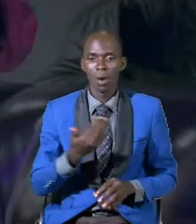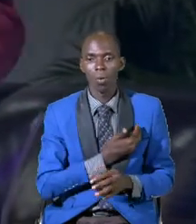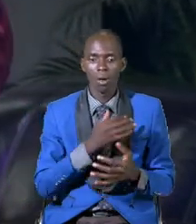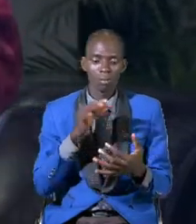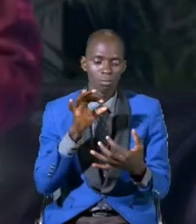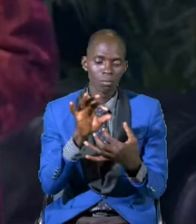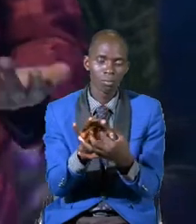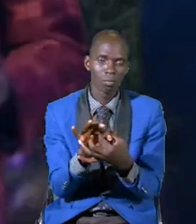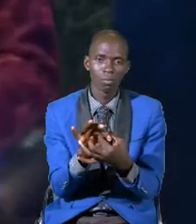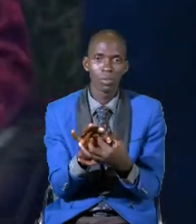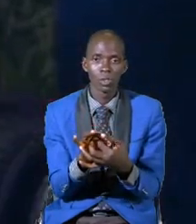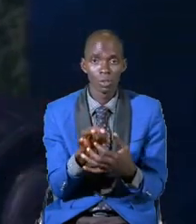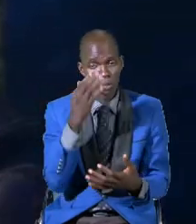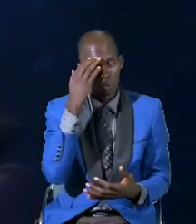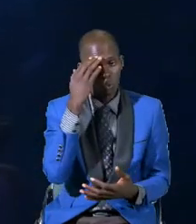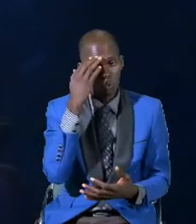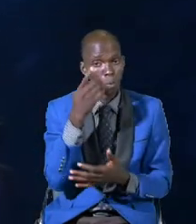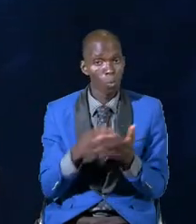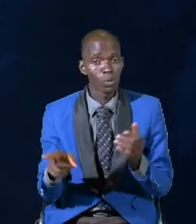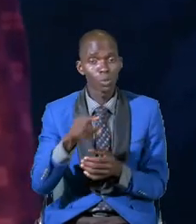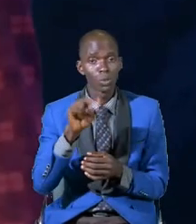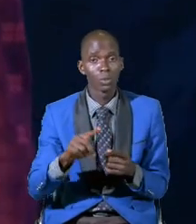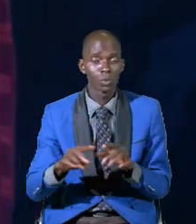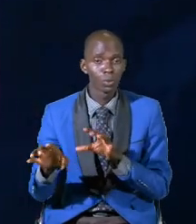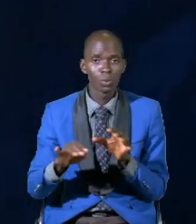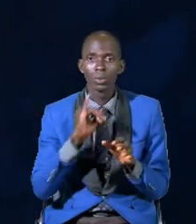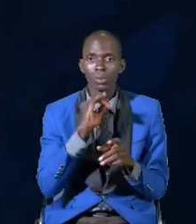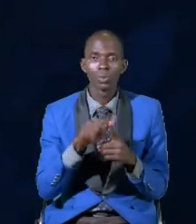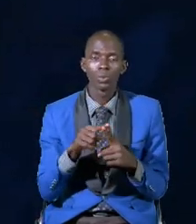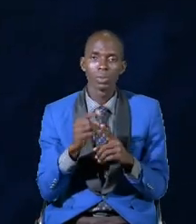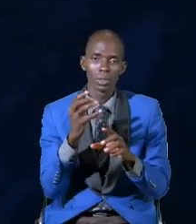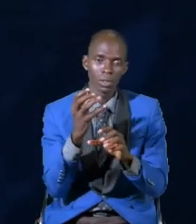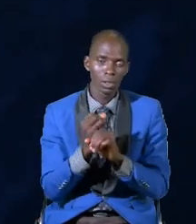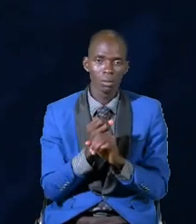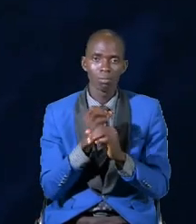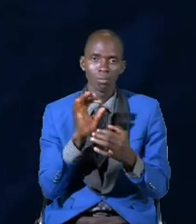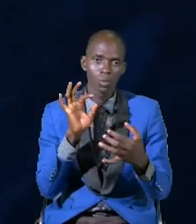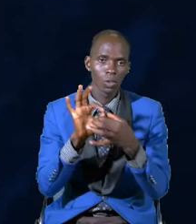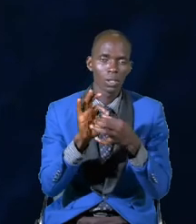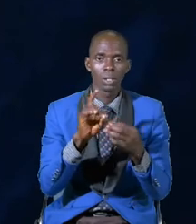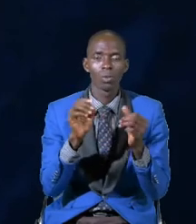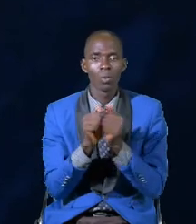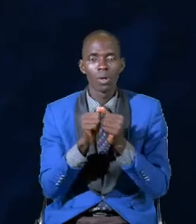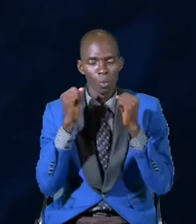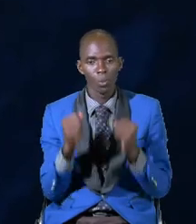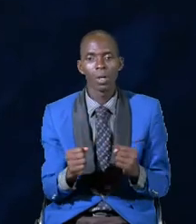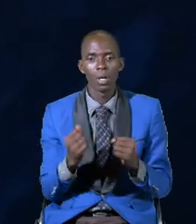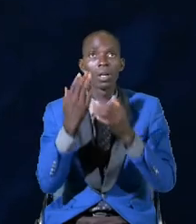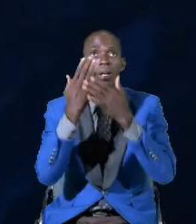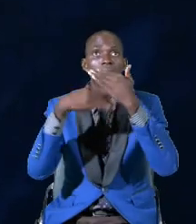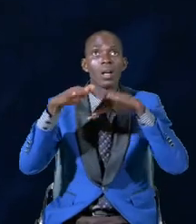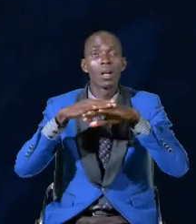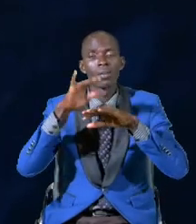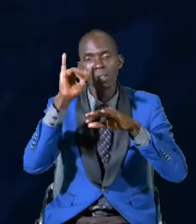know, all you need to do is to get connected with power. Heavenly power,